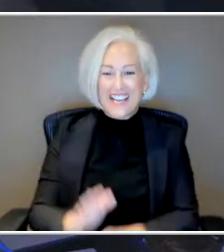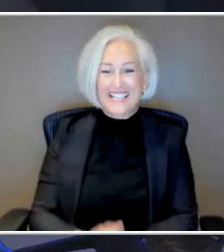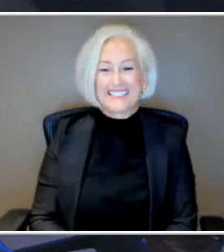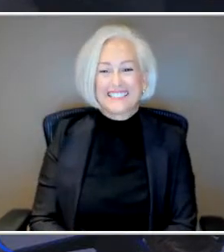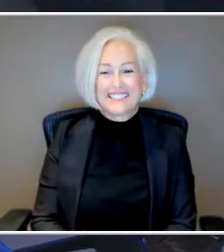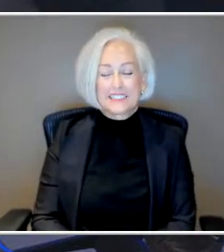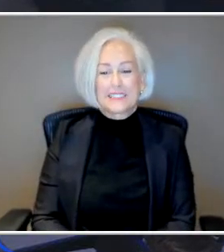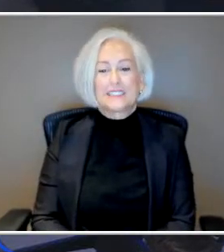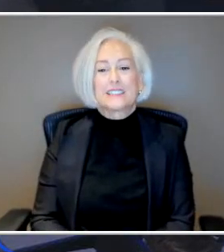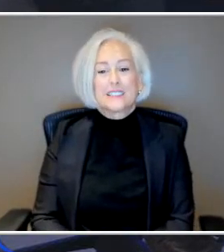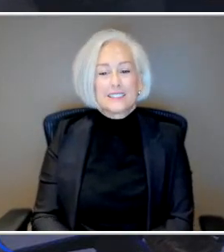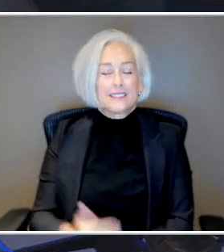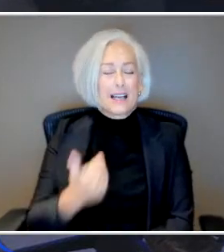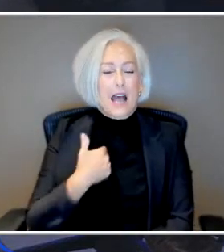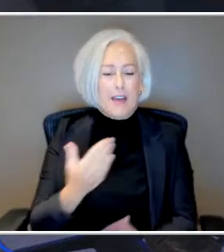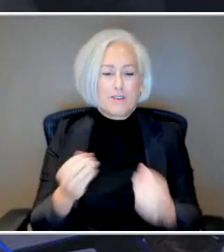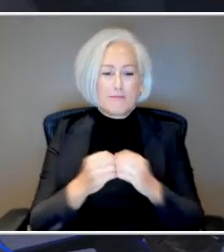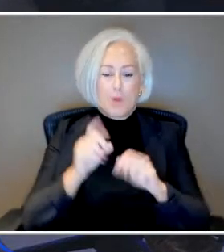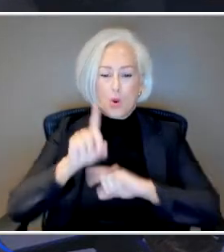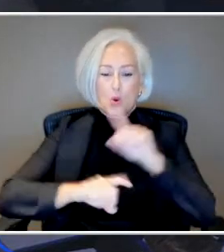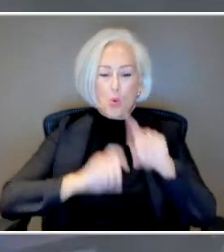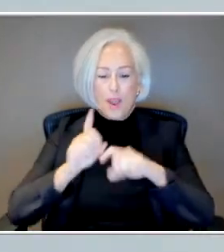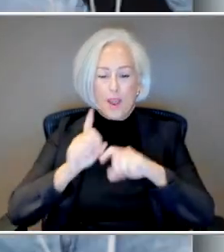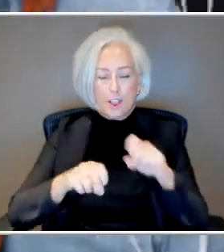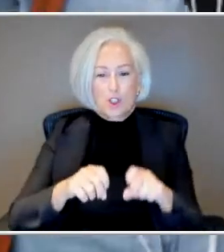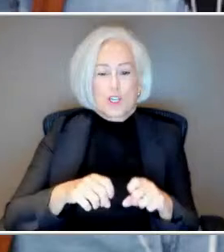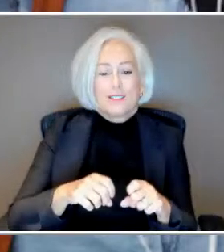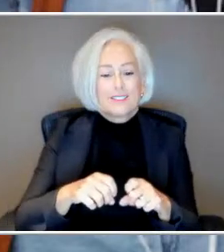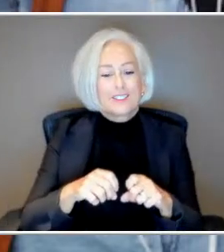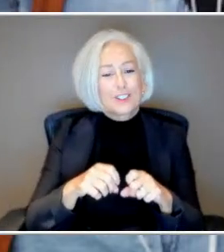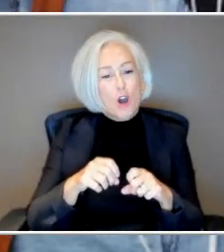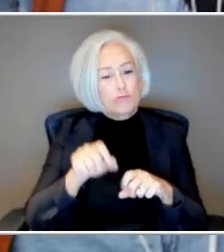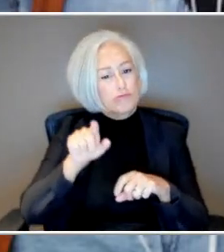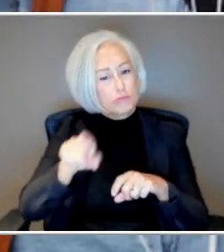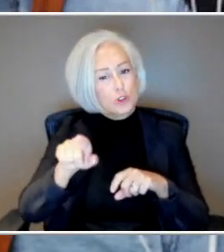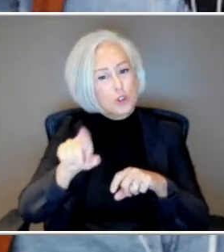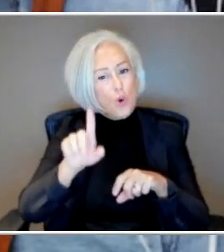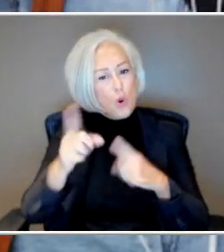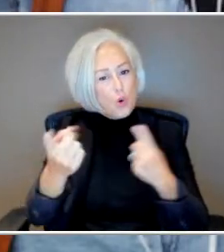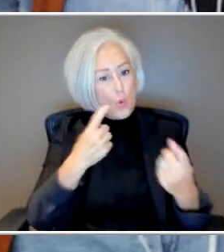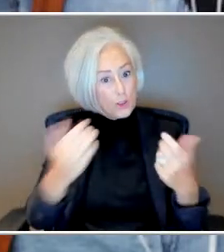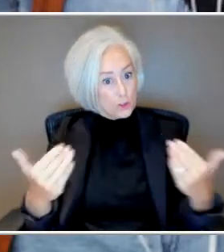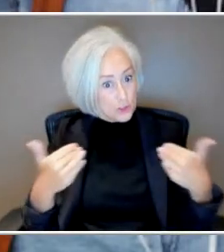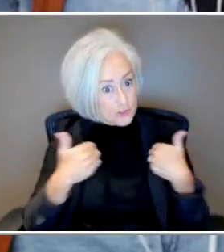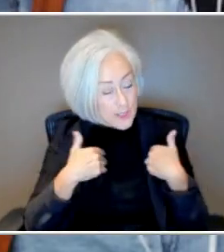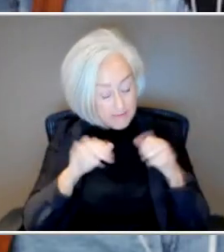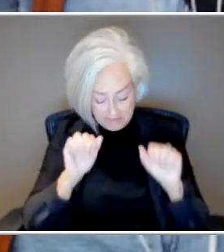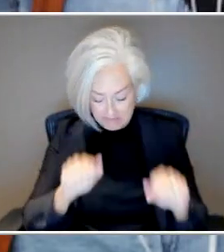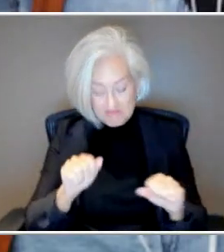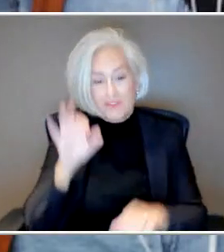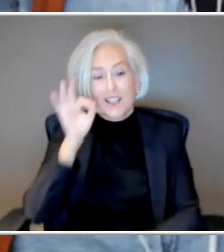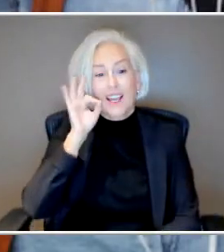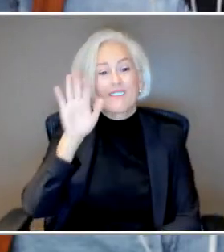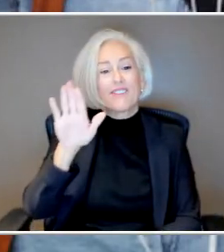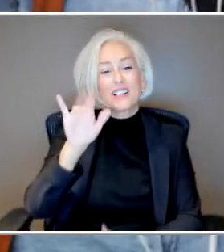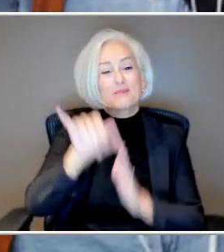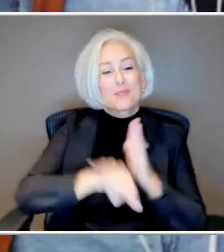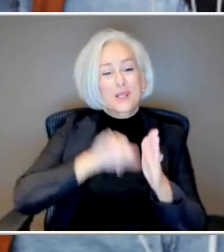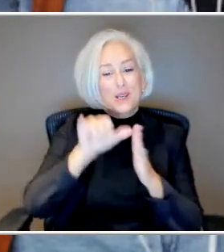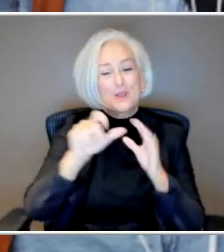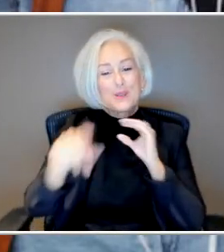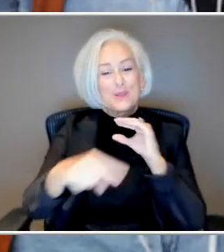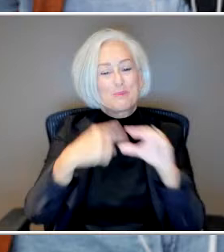We have more questions and much more to talk about, so be sure to send in your questions on the chat on YouTube or Facebook. You can email the Medical News Network. That information is there on your